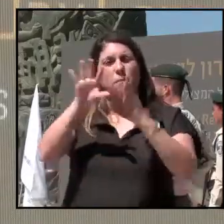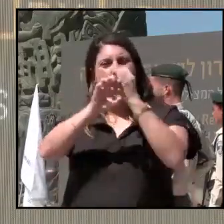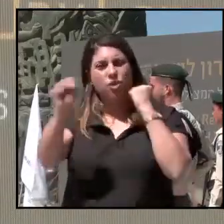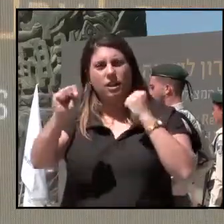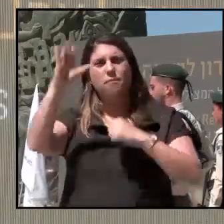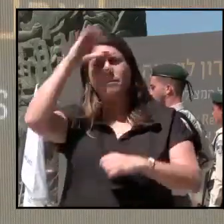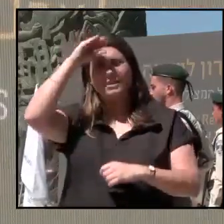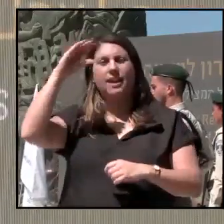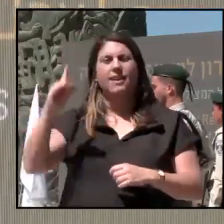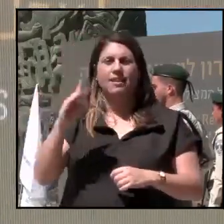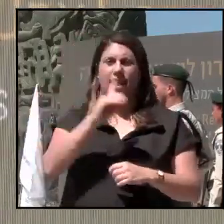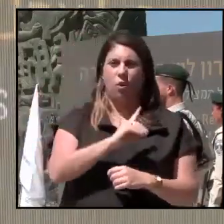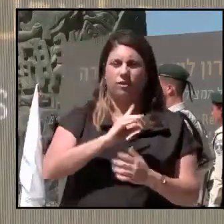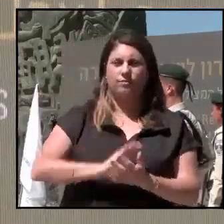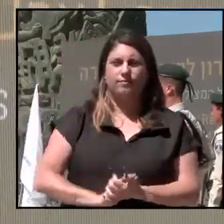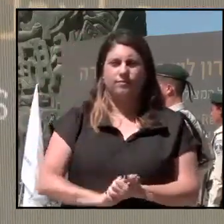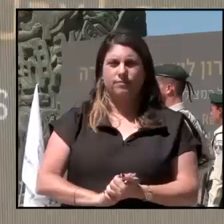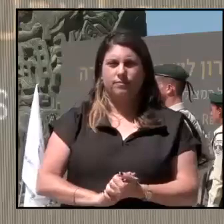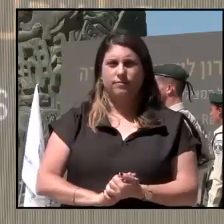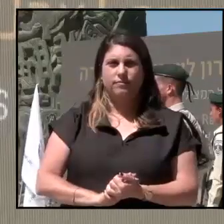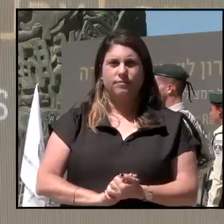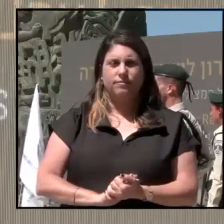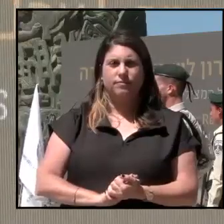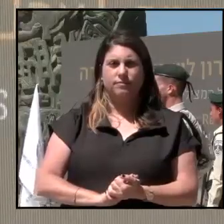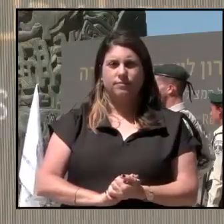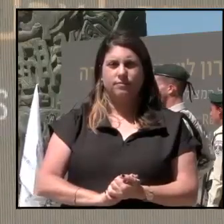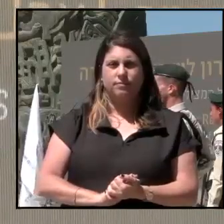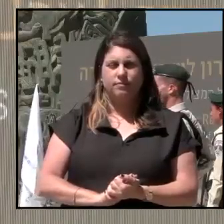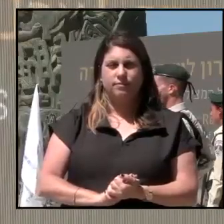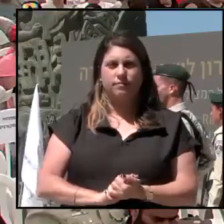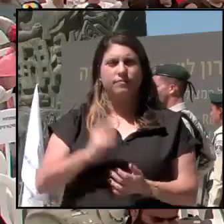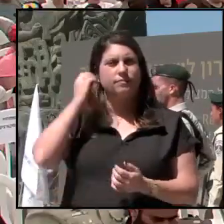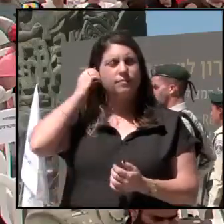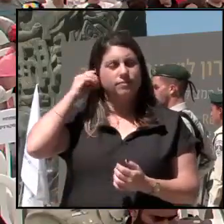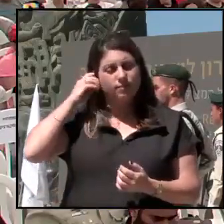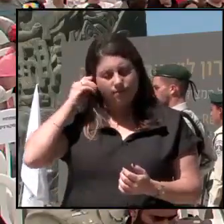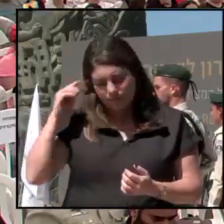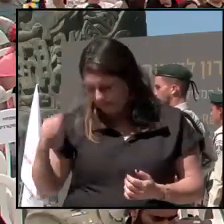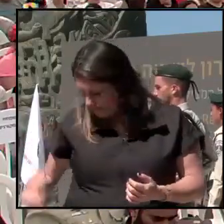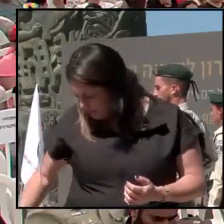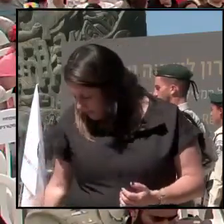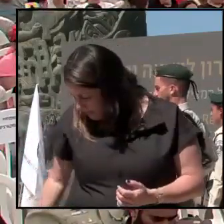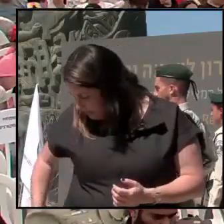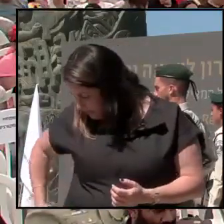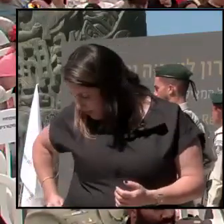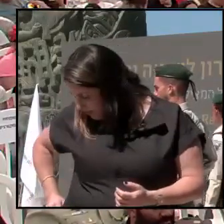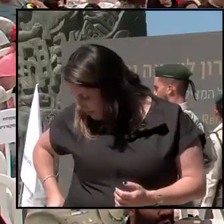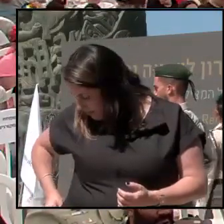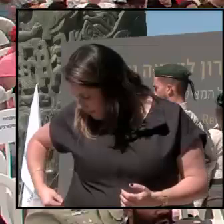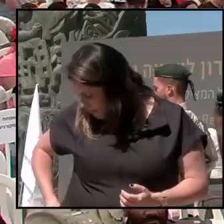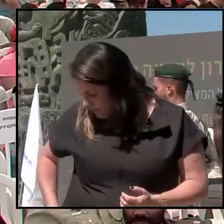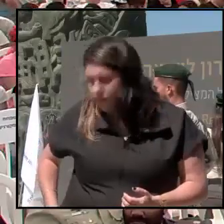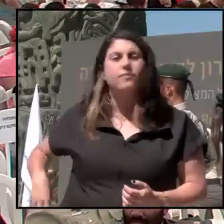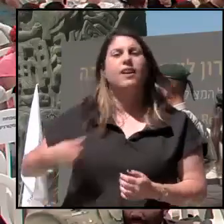Mr. Eric Danon. France bears its share of responsibility in the Holocaust by collaborating